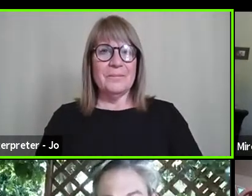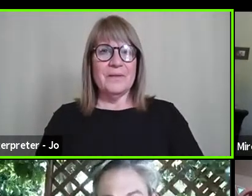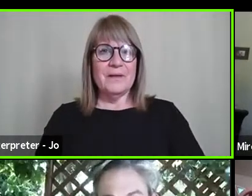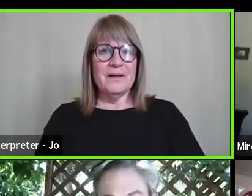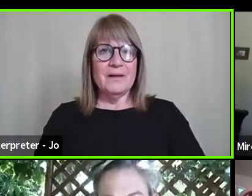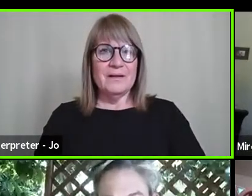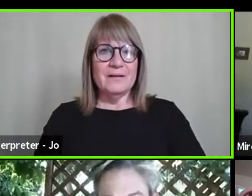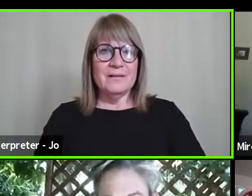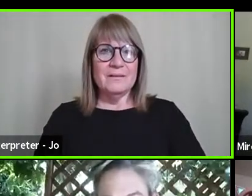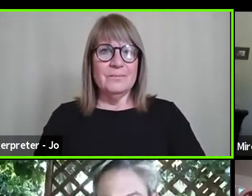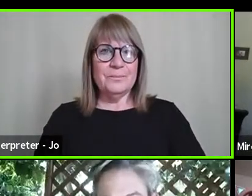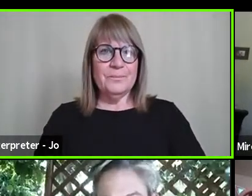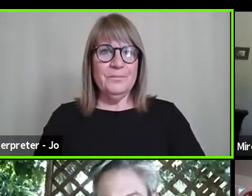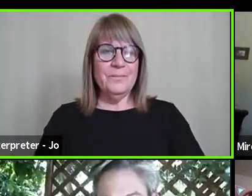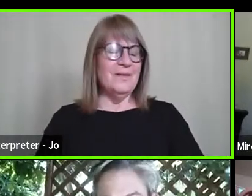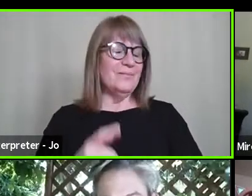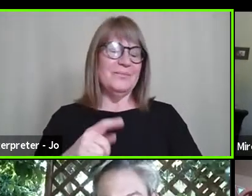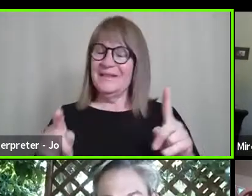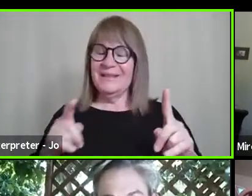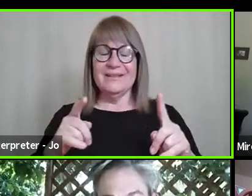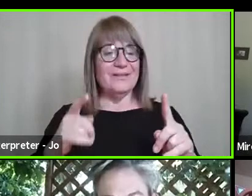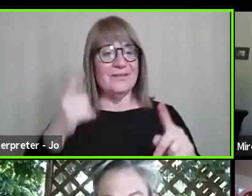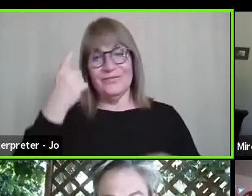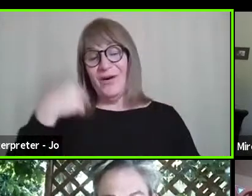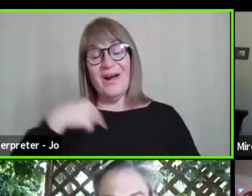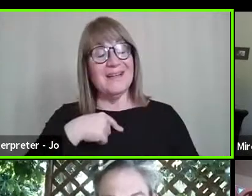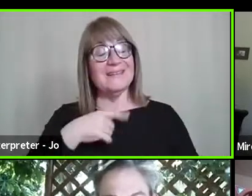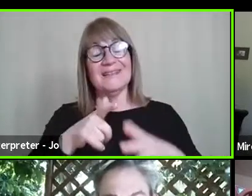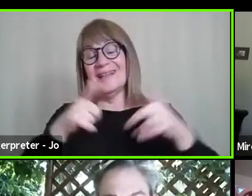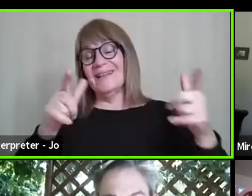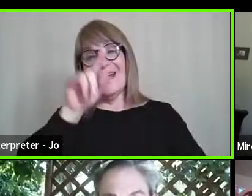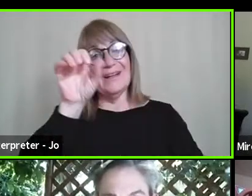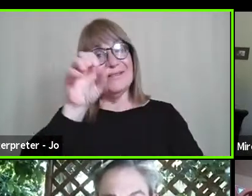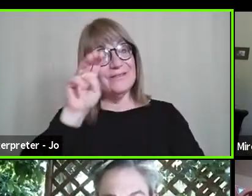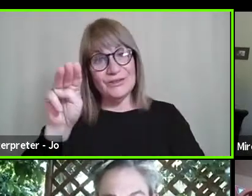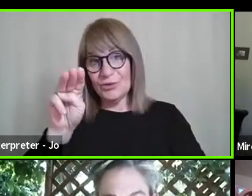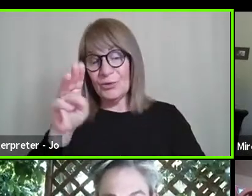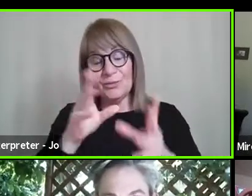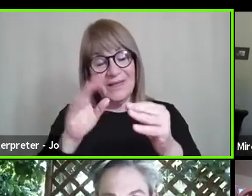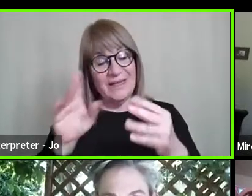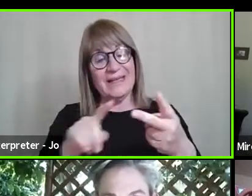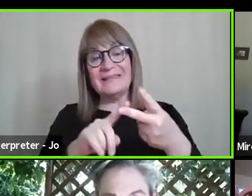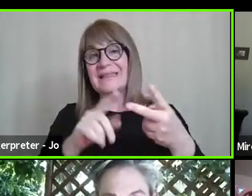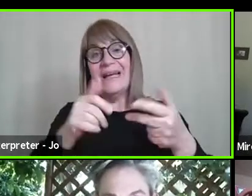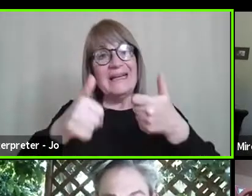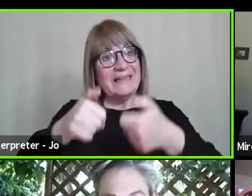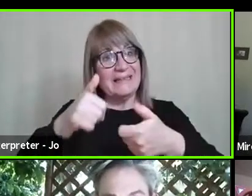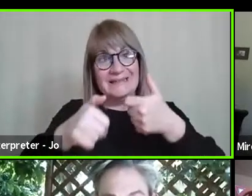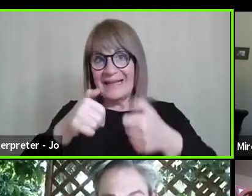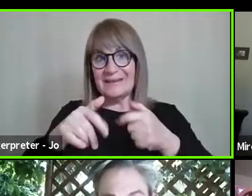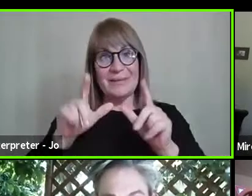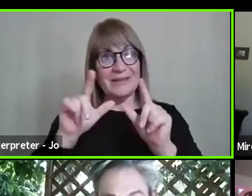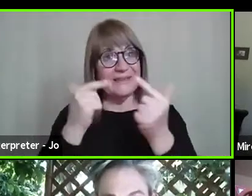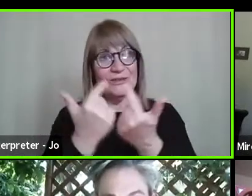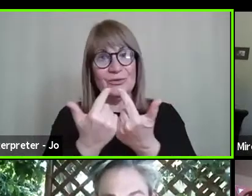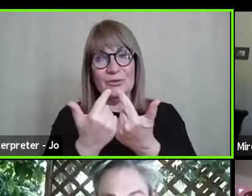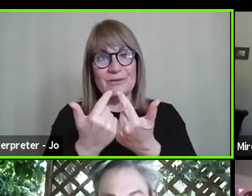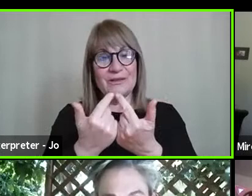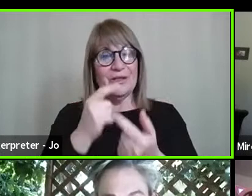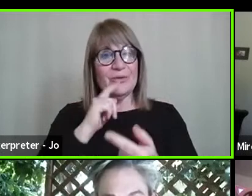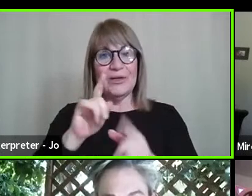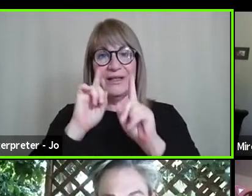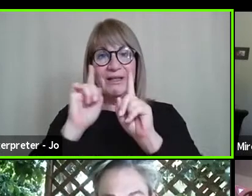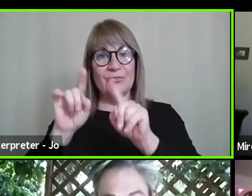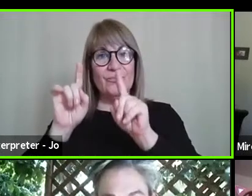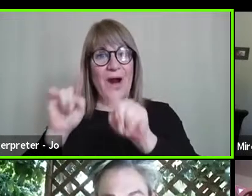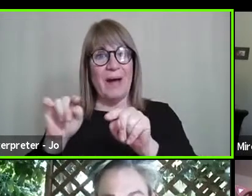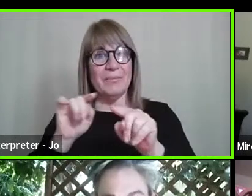it's a lot of a lot of zoom meetings a lot of text message groups a lot of um kind of very rapid response